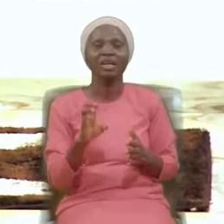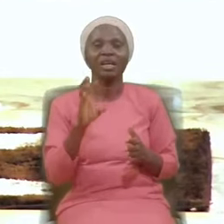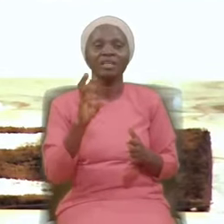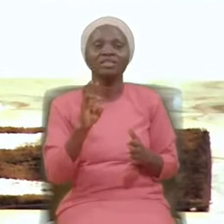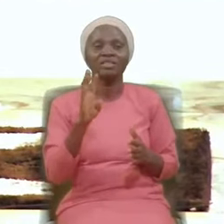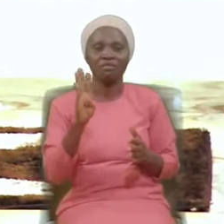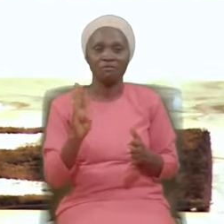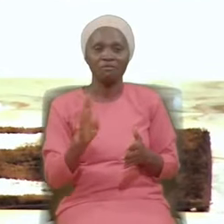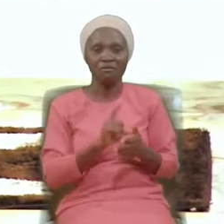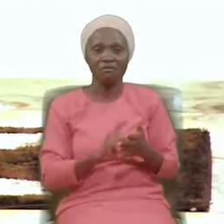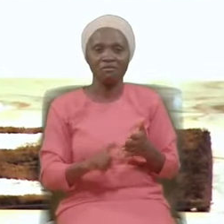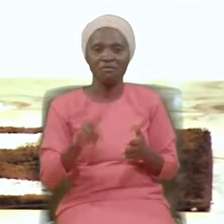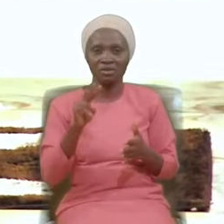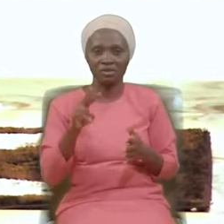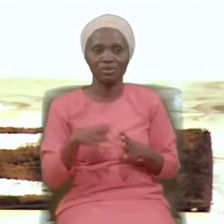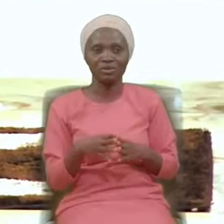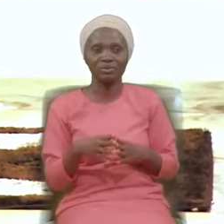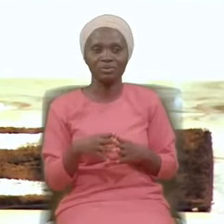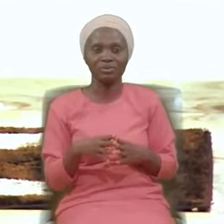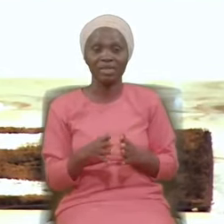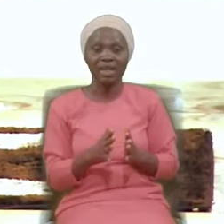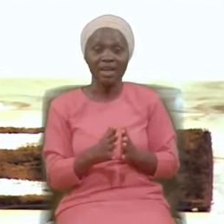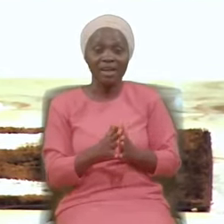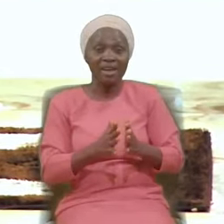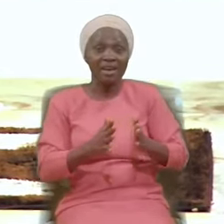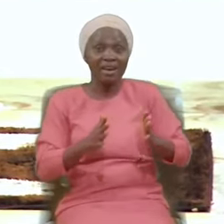the place of thy tent.